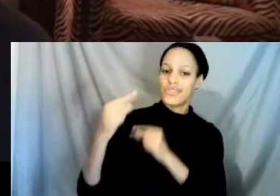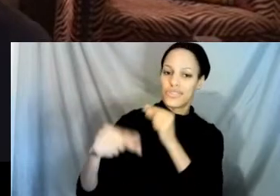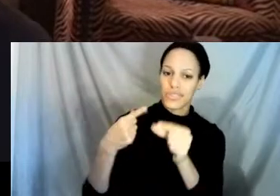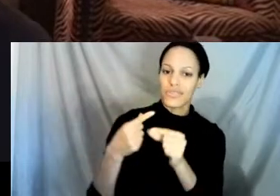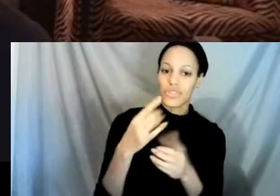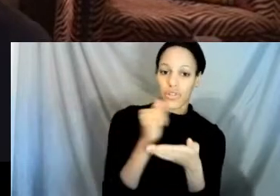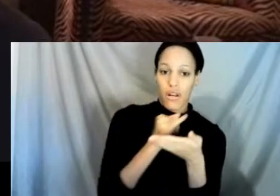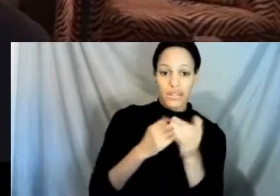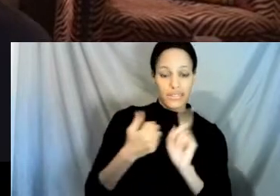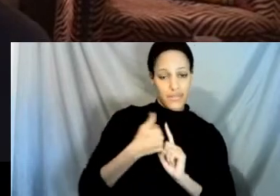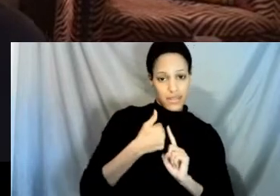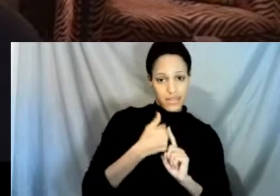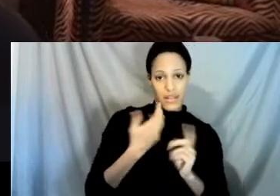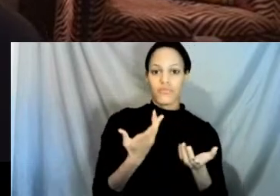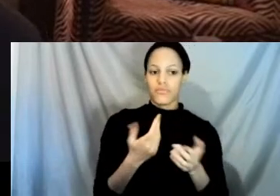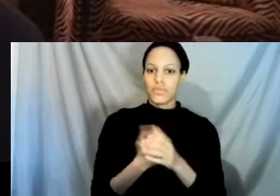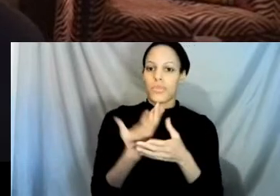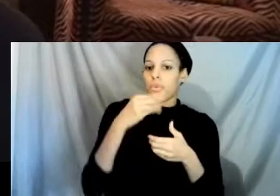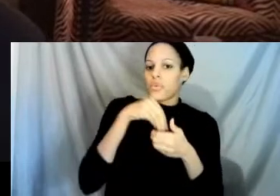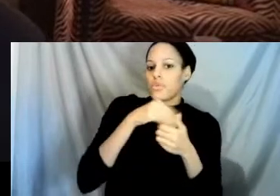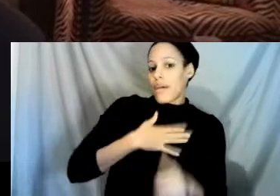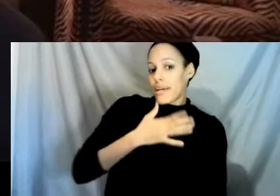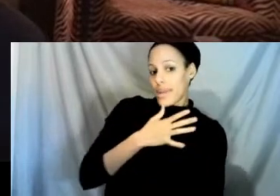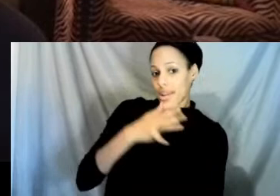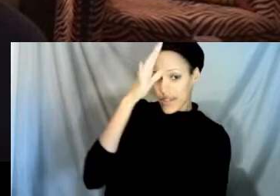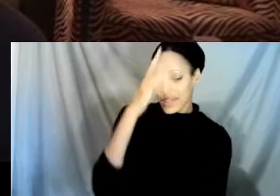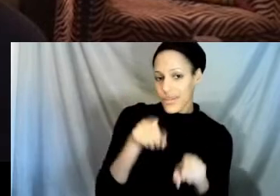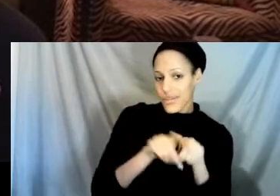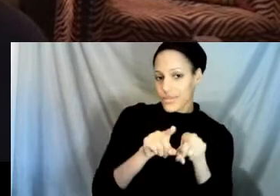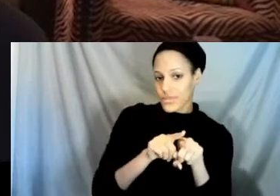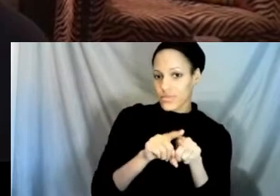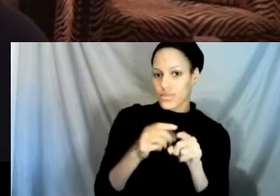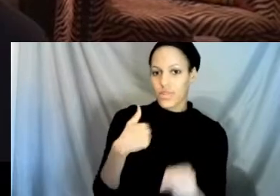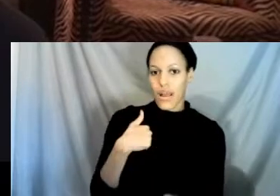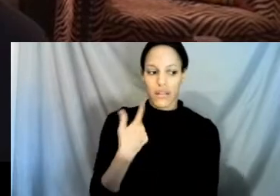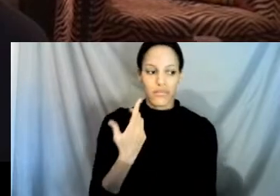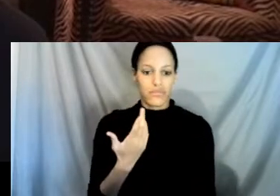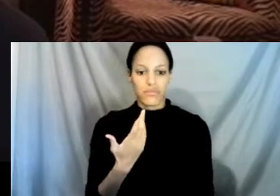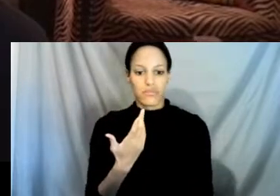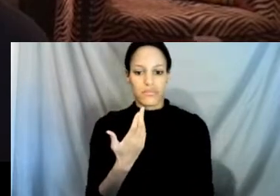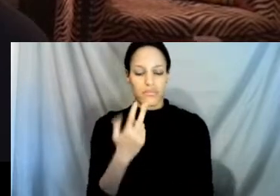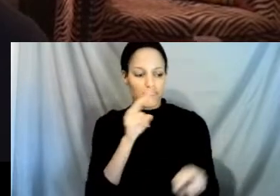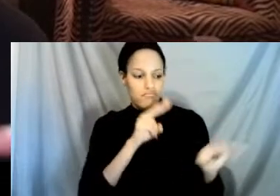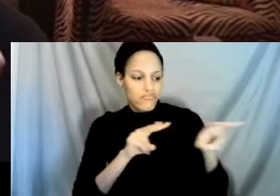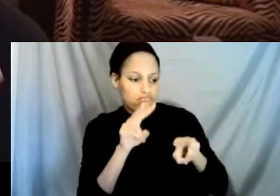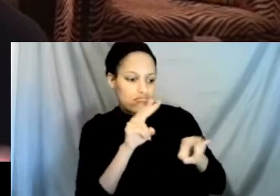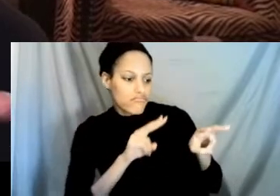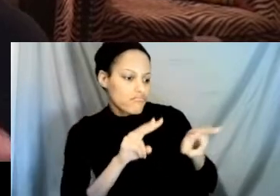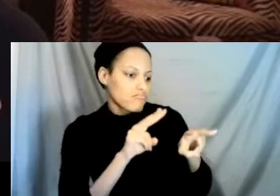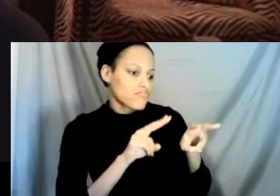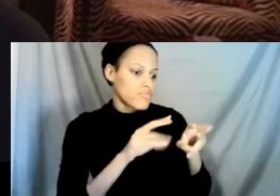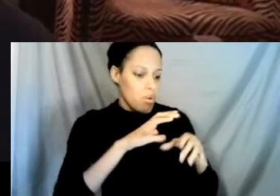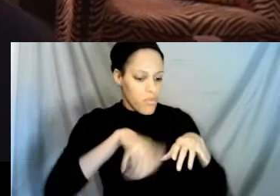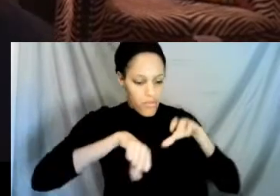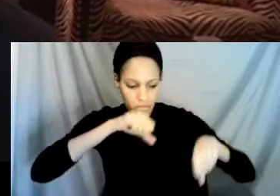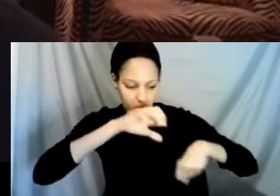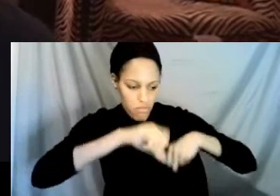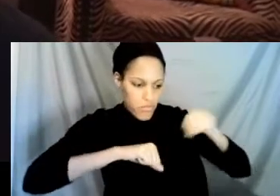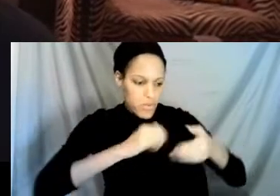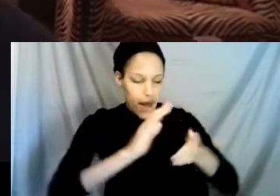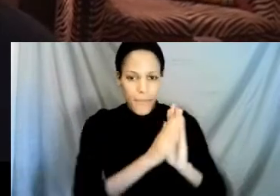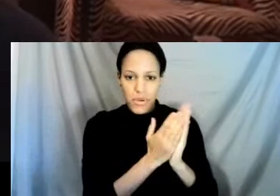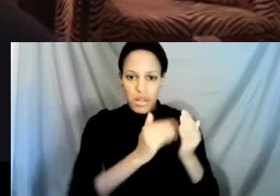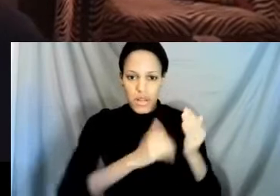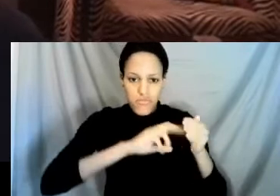great grandparents, my parents. You know, I looked up, I started going through archives. So this is what, so if you were not cleaning